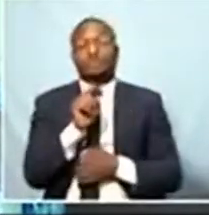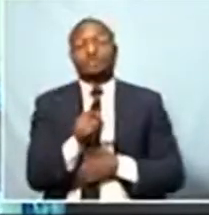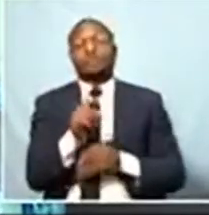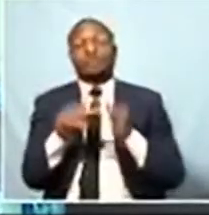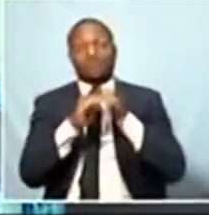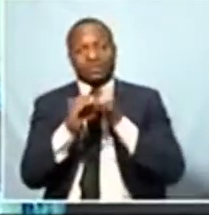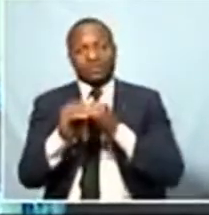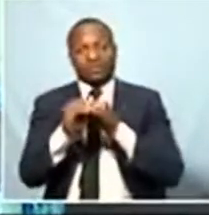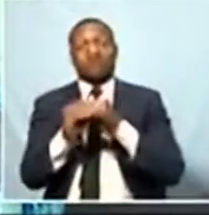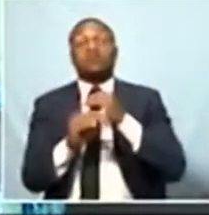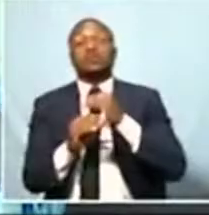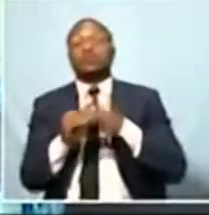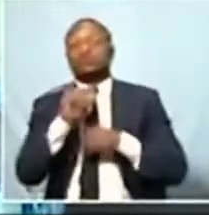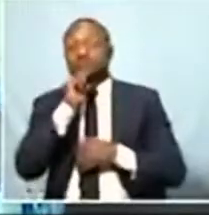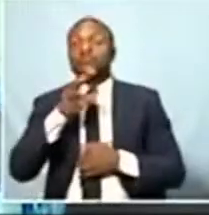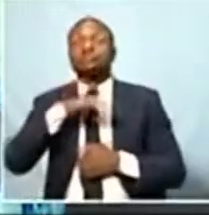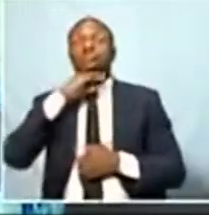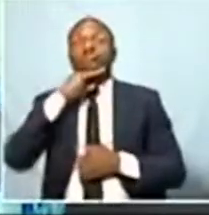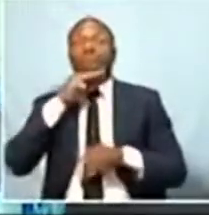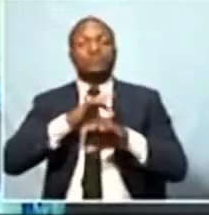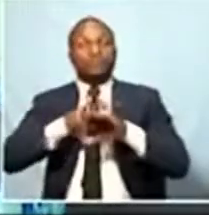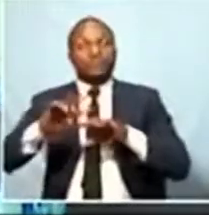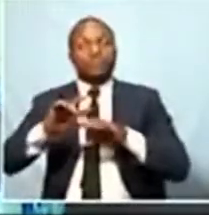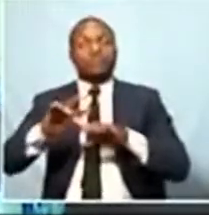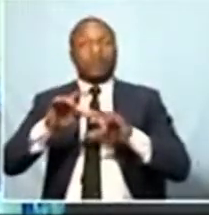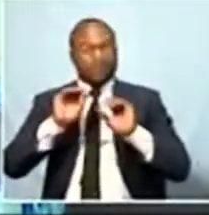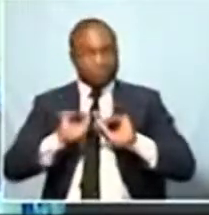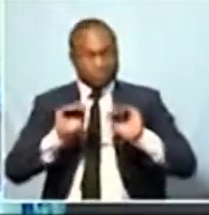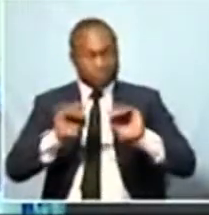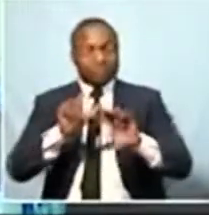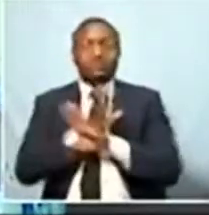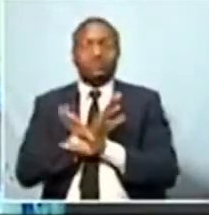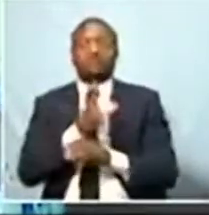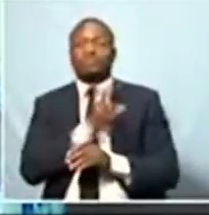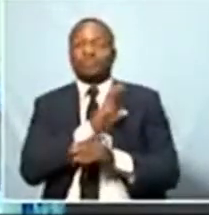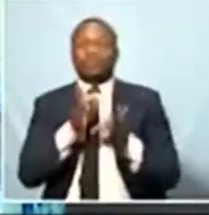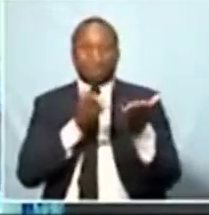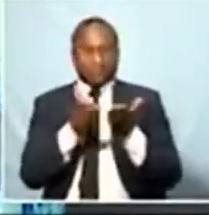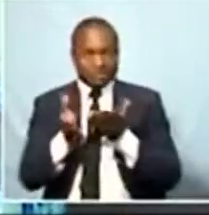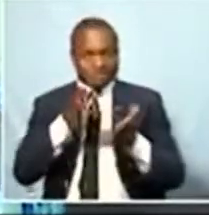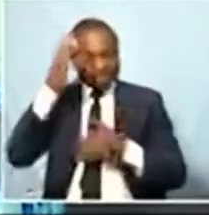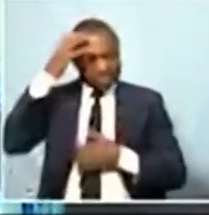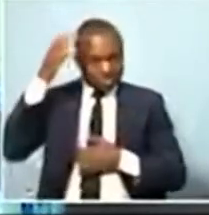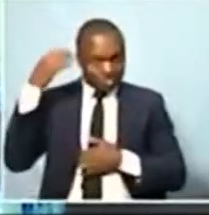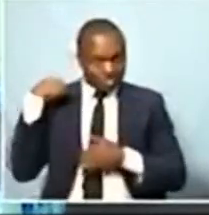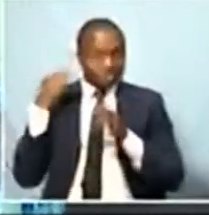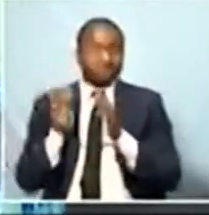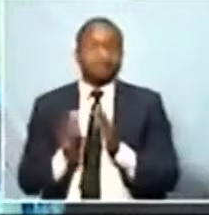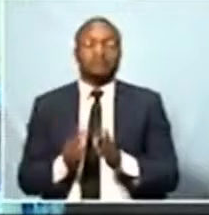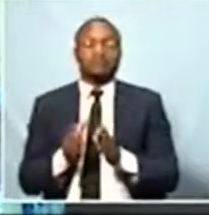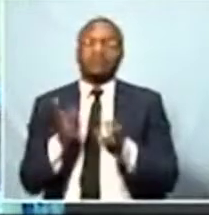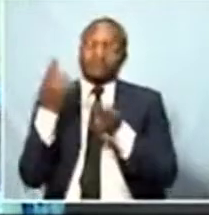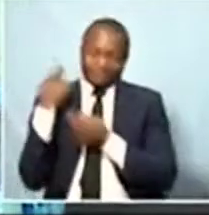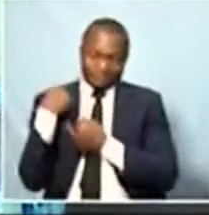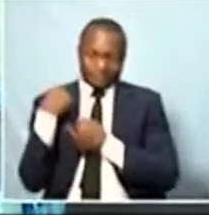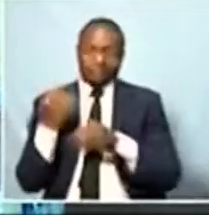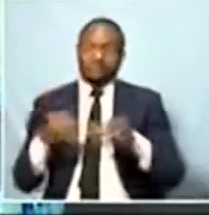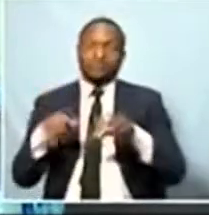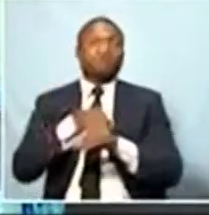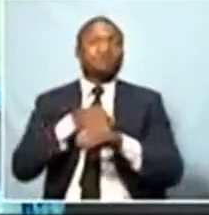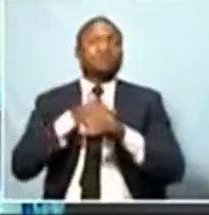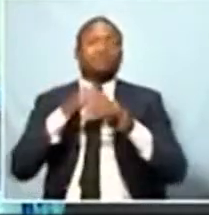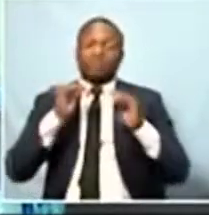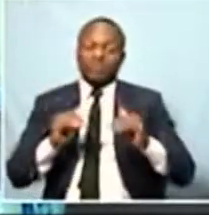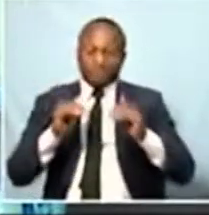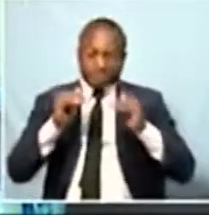extent constrained as it lacks capacity building for Zambia Police Service officers whose mandate includes the promotion